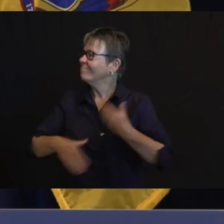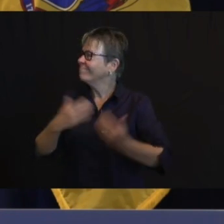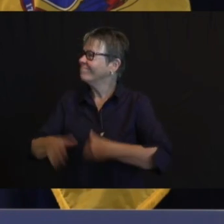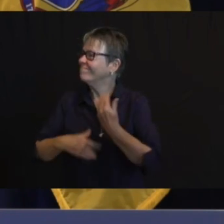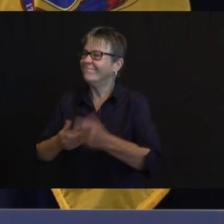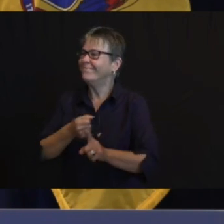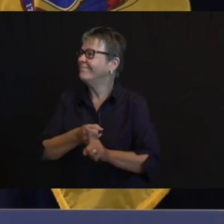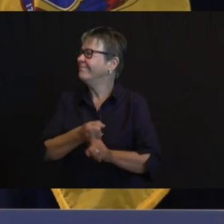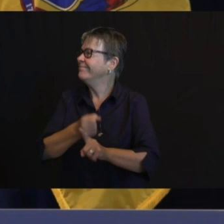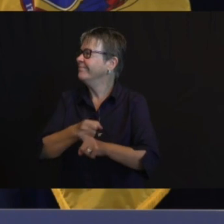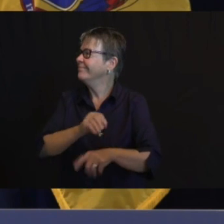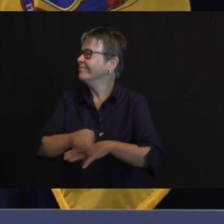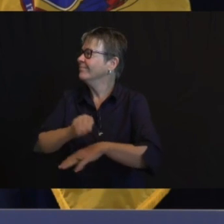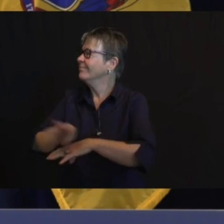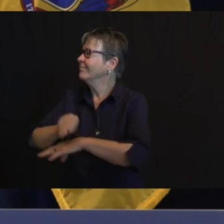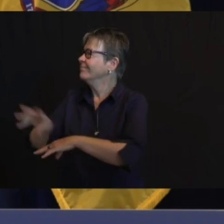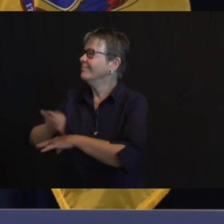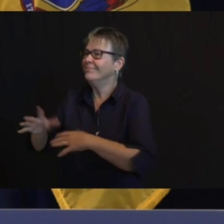And